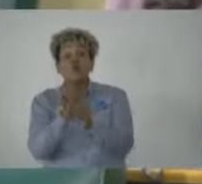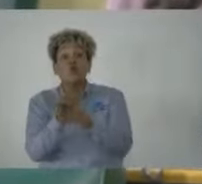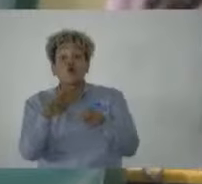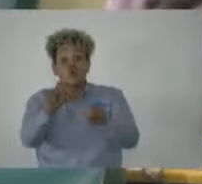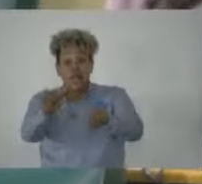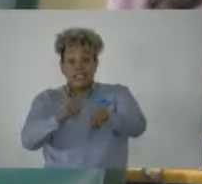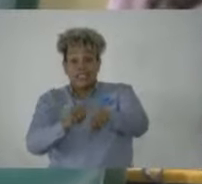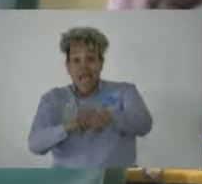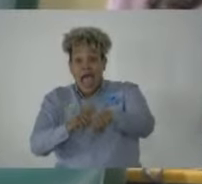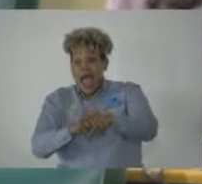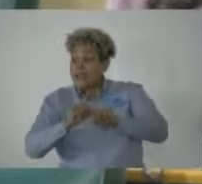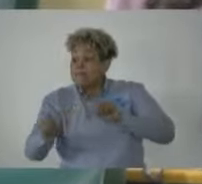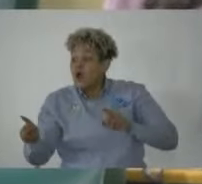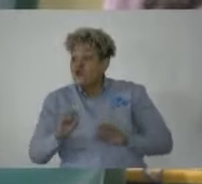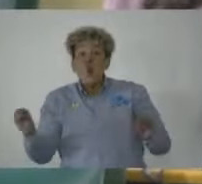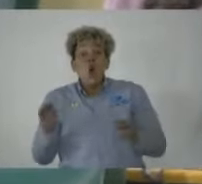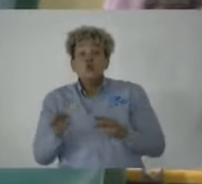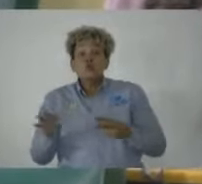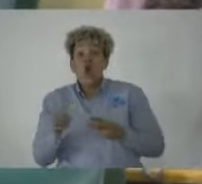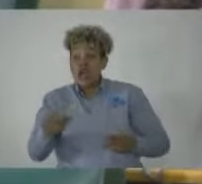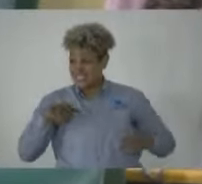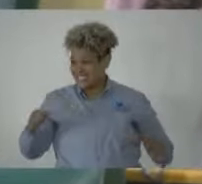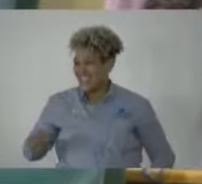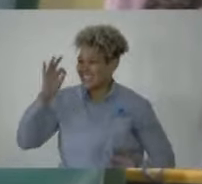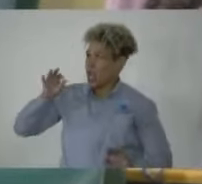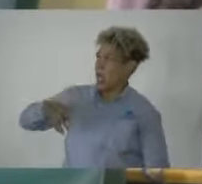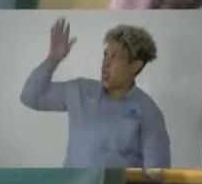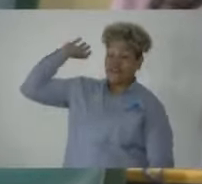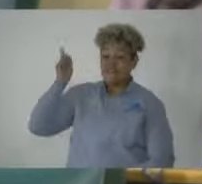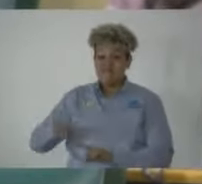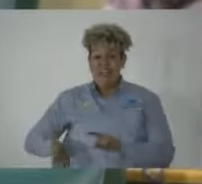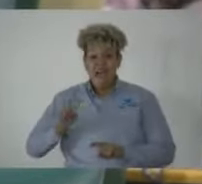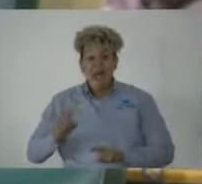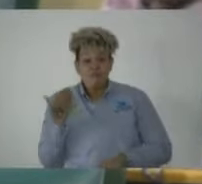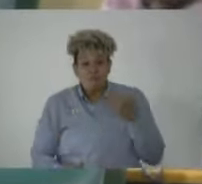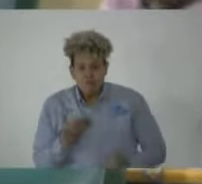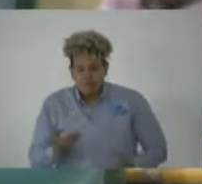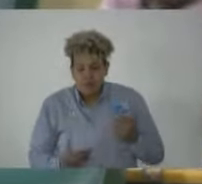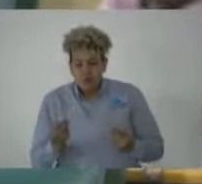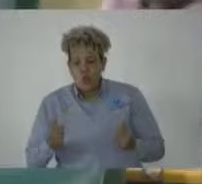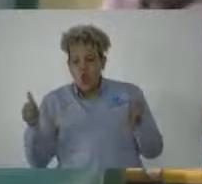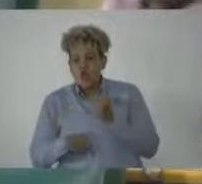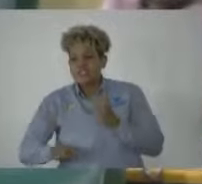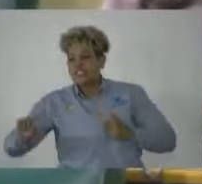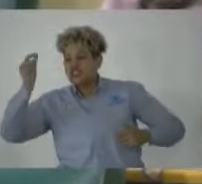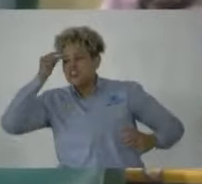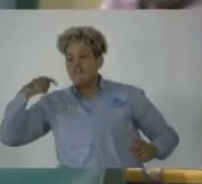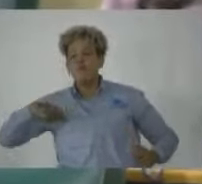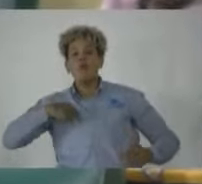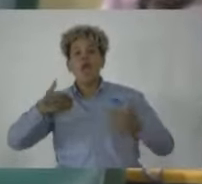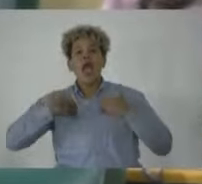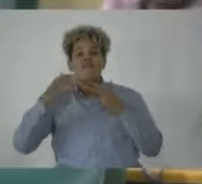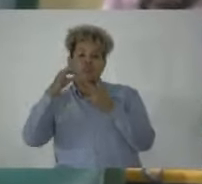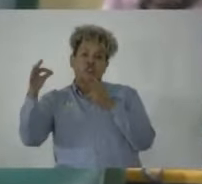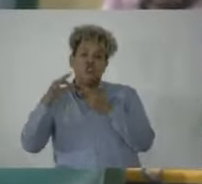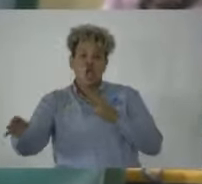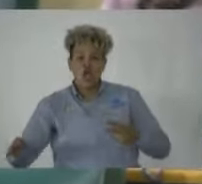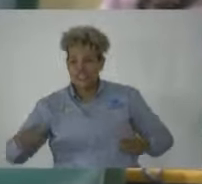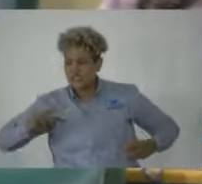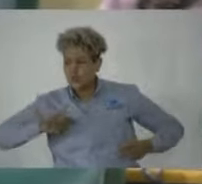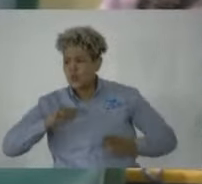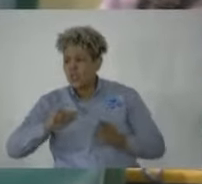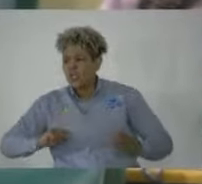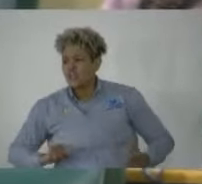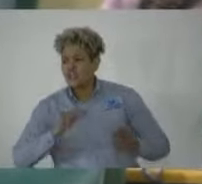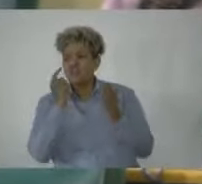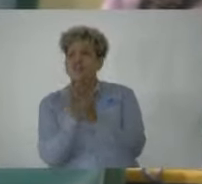time. But there was no choice in the matter. Under this government, we have had choice. We